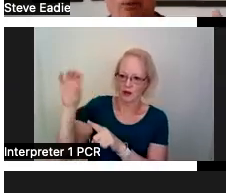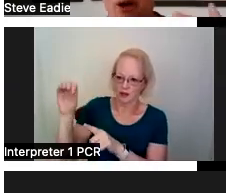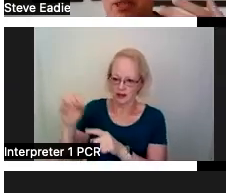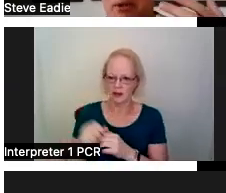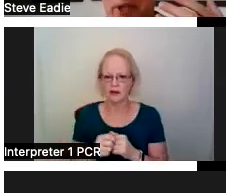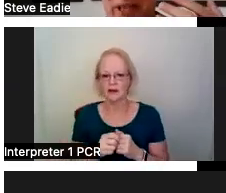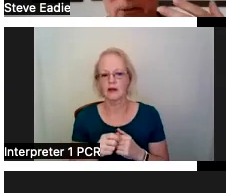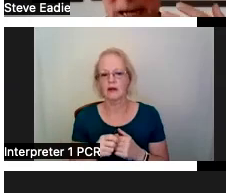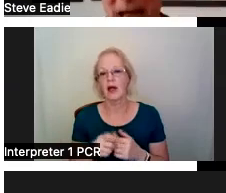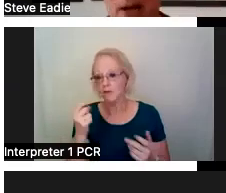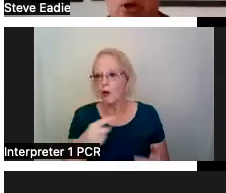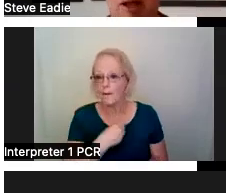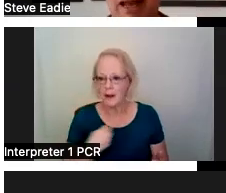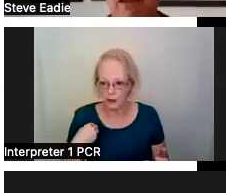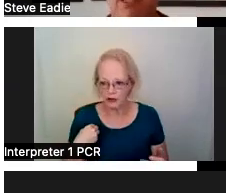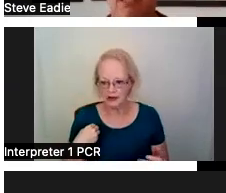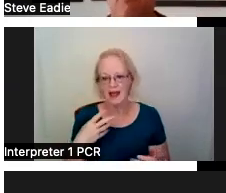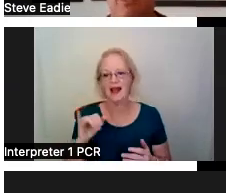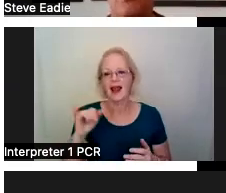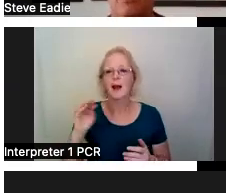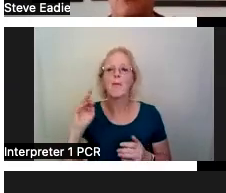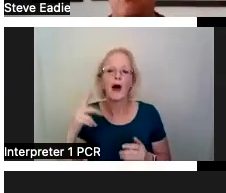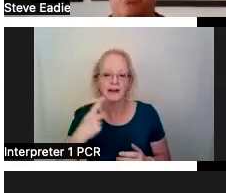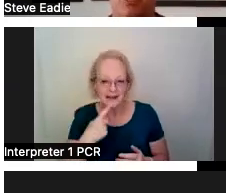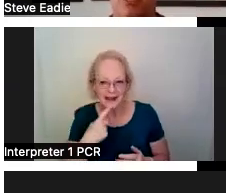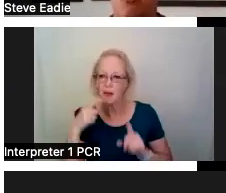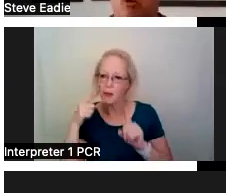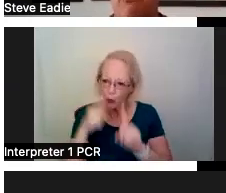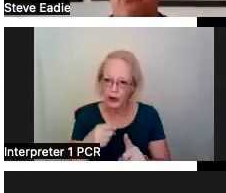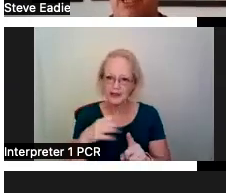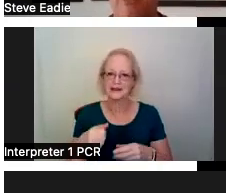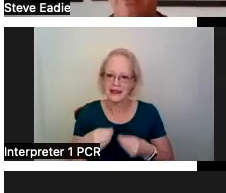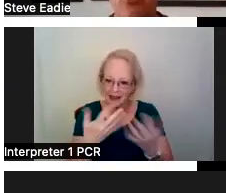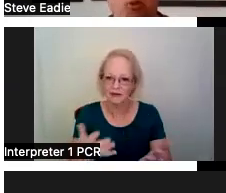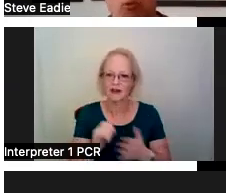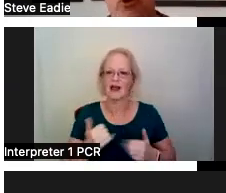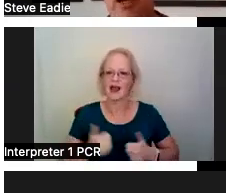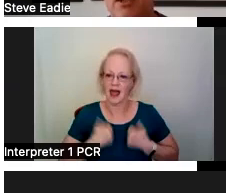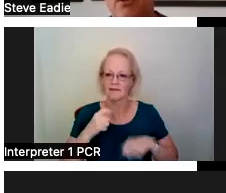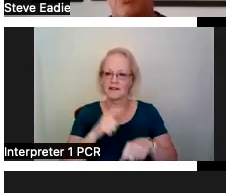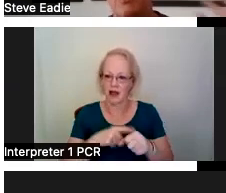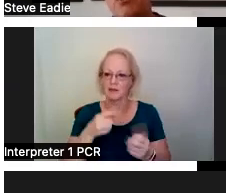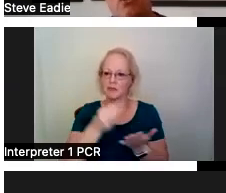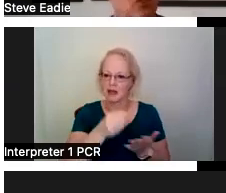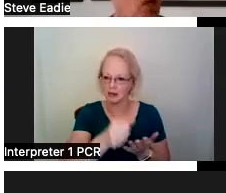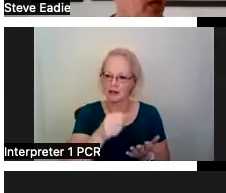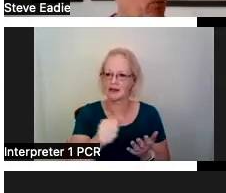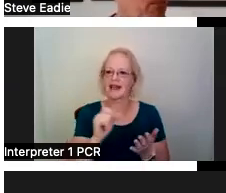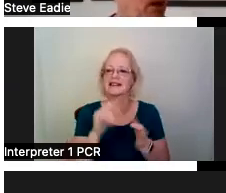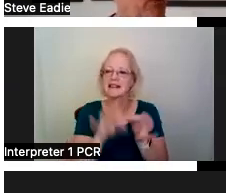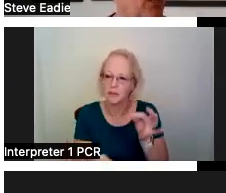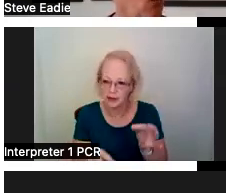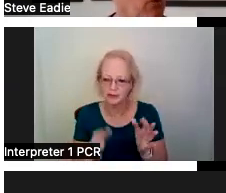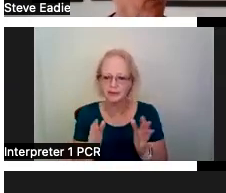it's all about delivering that reliable lifetime pension that's simple and worry-free. That's what we're trying to do. So let's talk a little